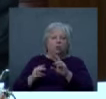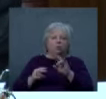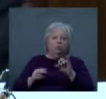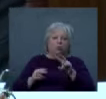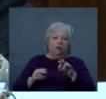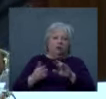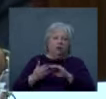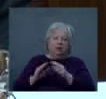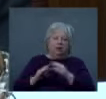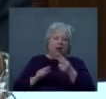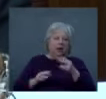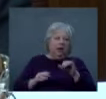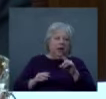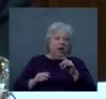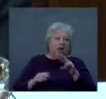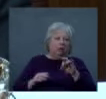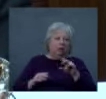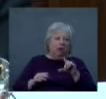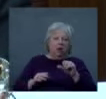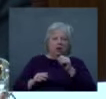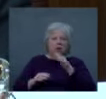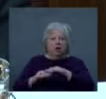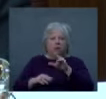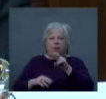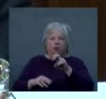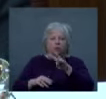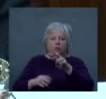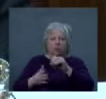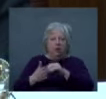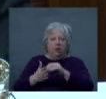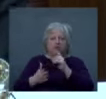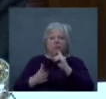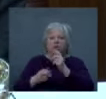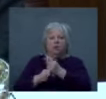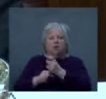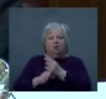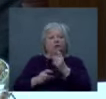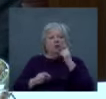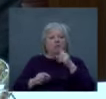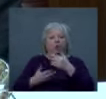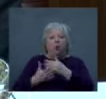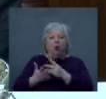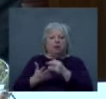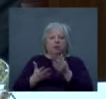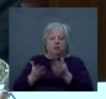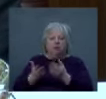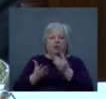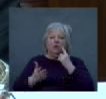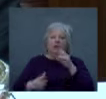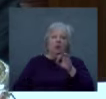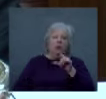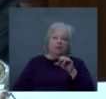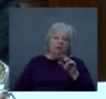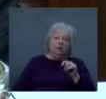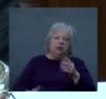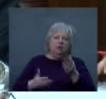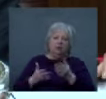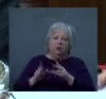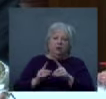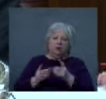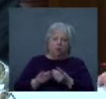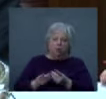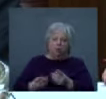exceed an annual budget of $240,000 for an annual contract for Hill Parks and Services for the Fleet Service Department, and for